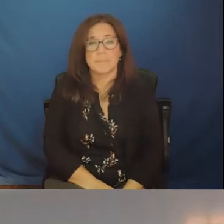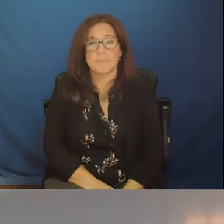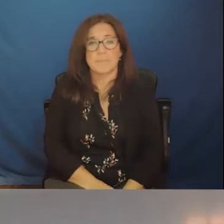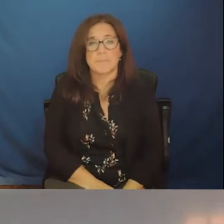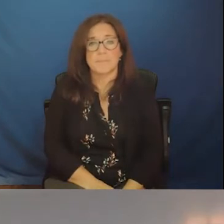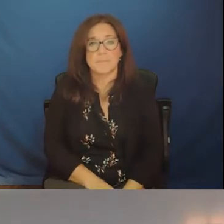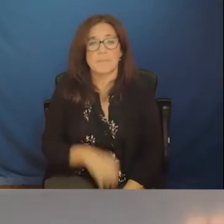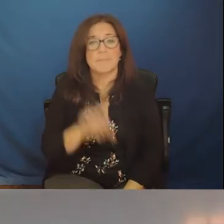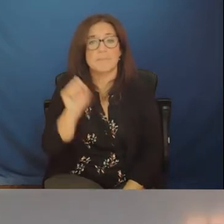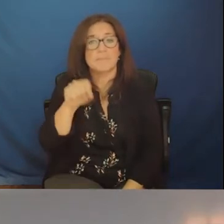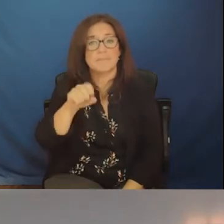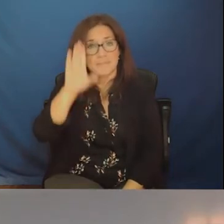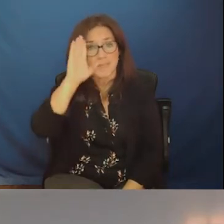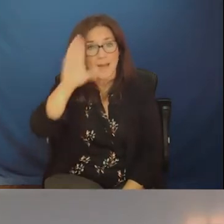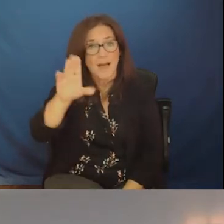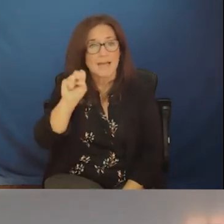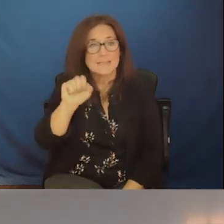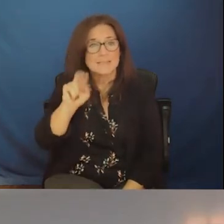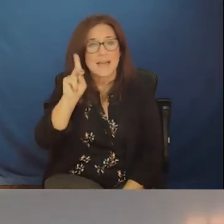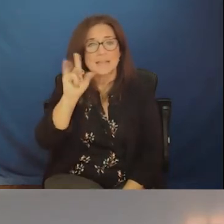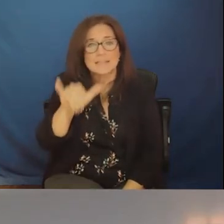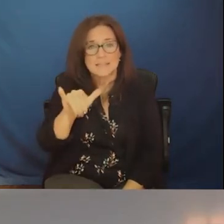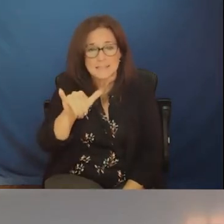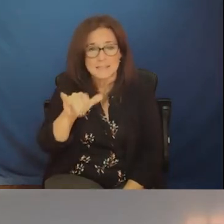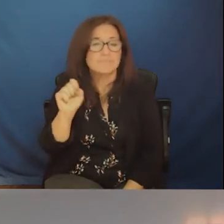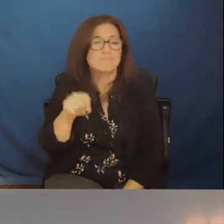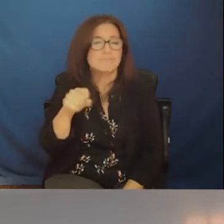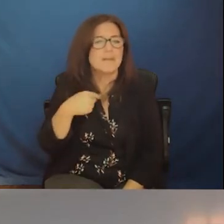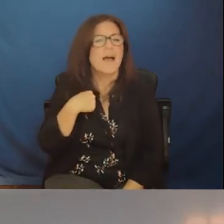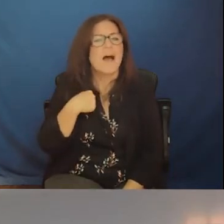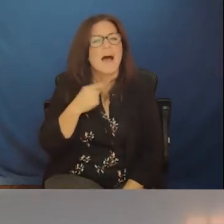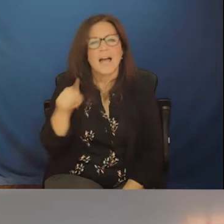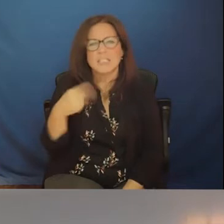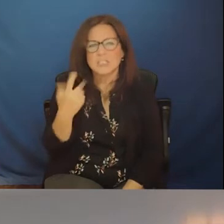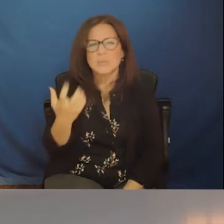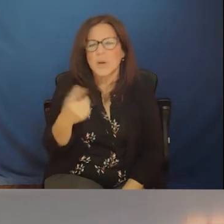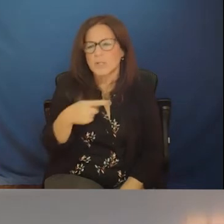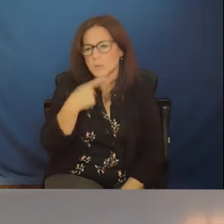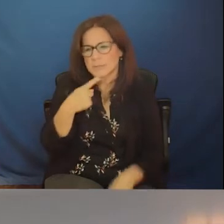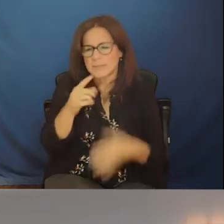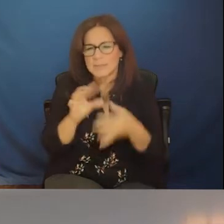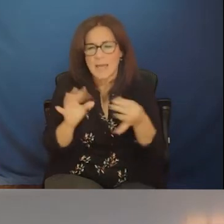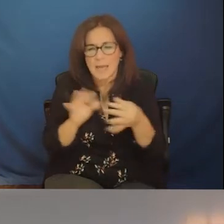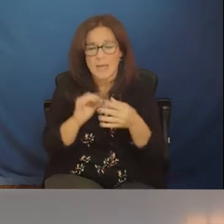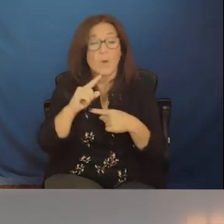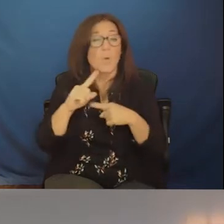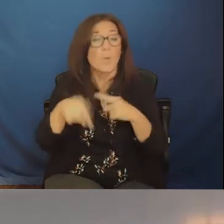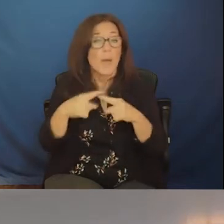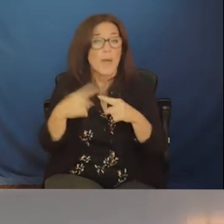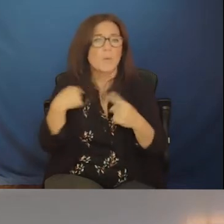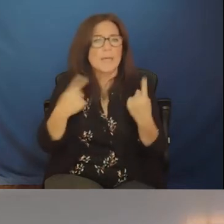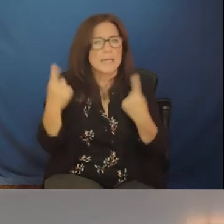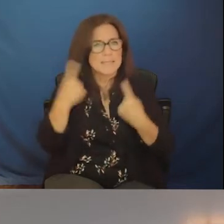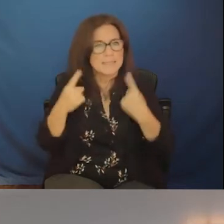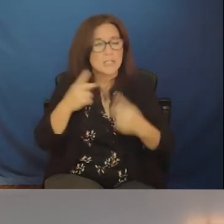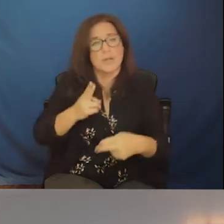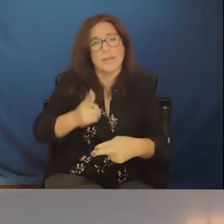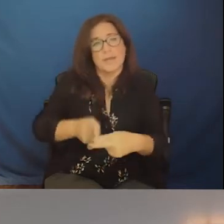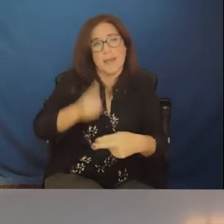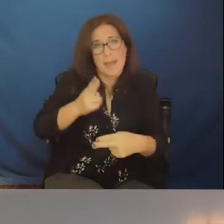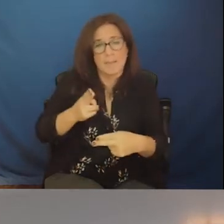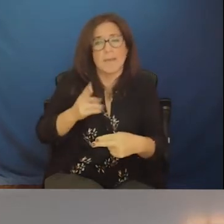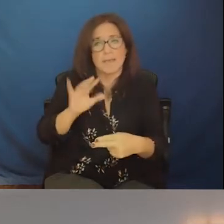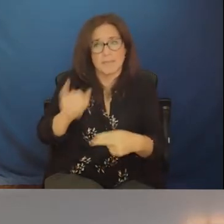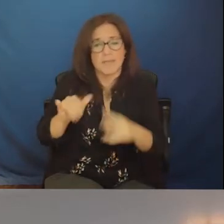Yeah, hi, Sandy. So, yeah, I just want to say that I think when we consider the naming, particularly of the Peabody